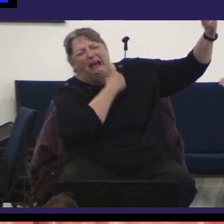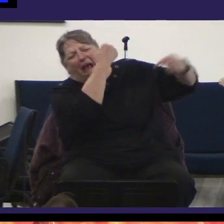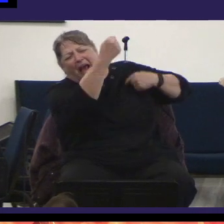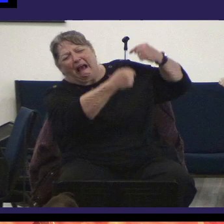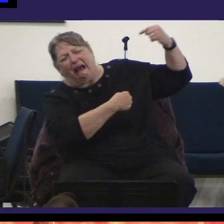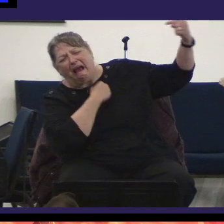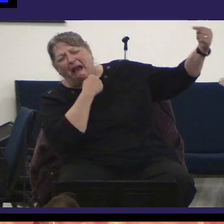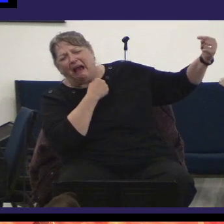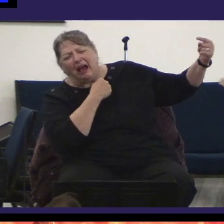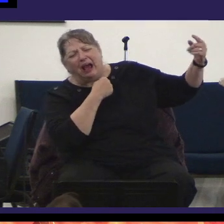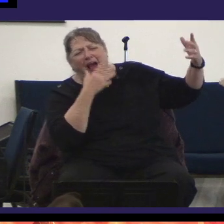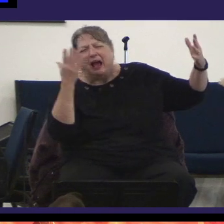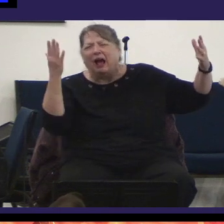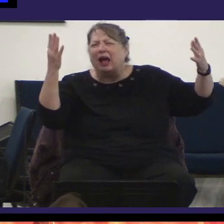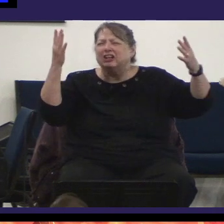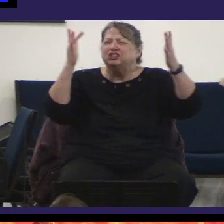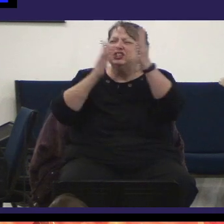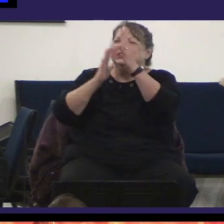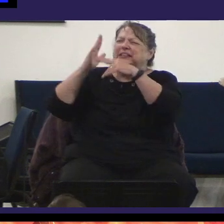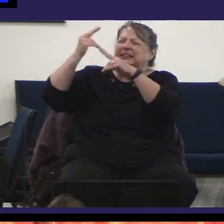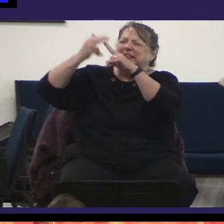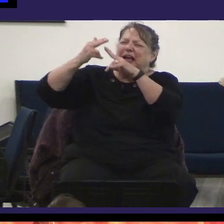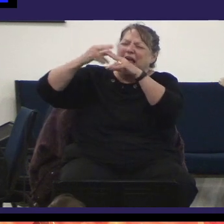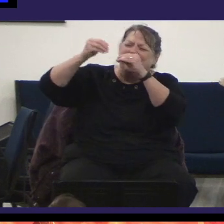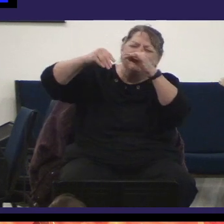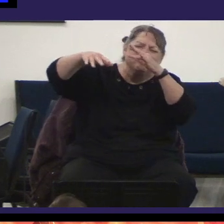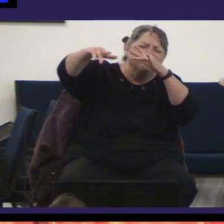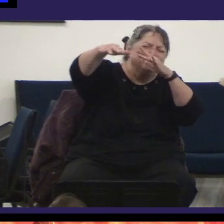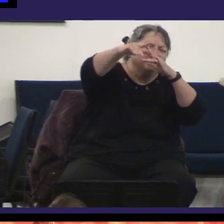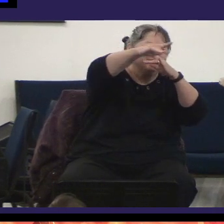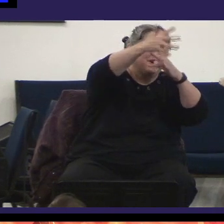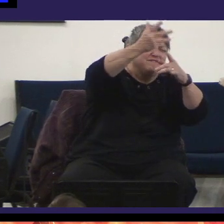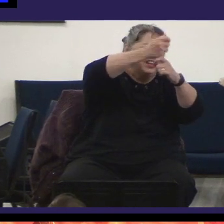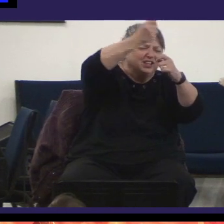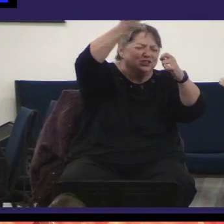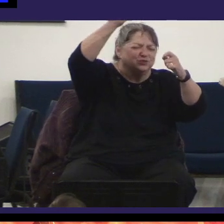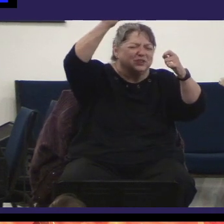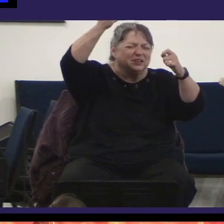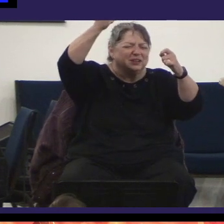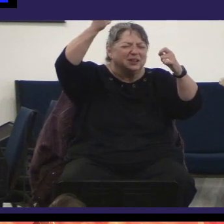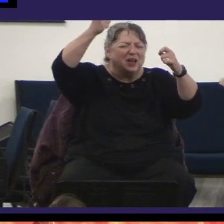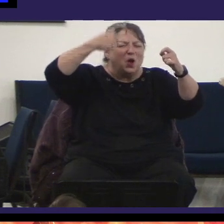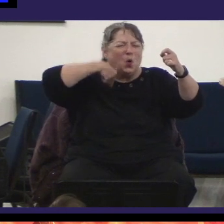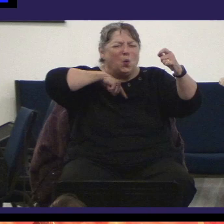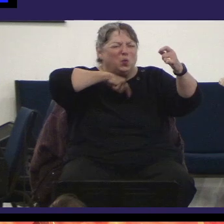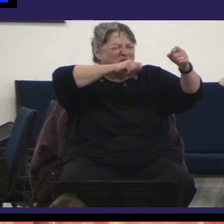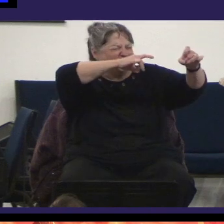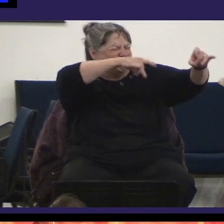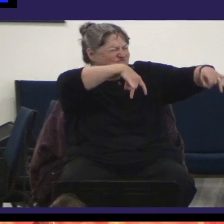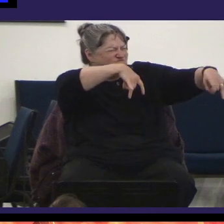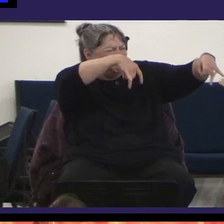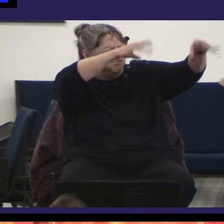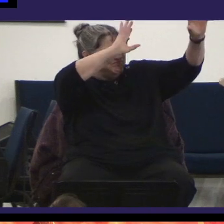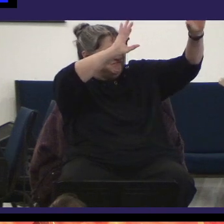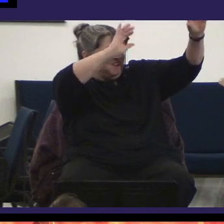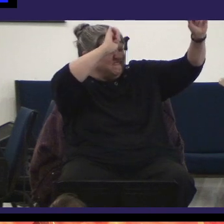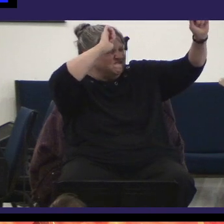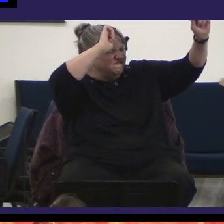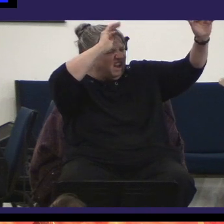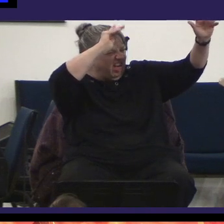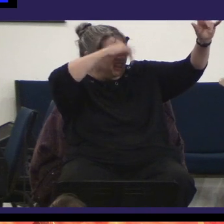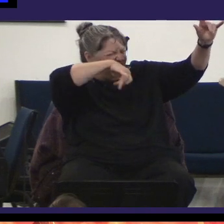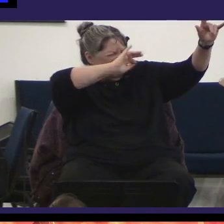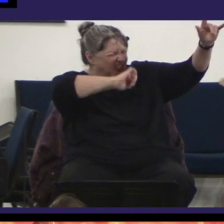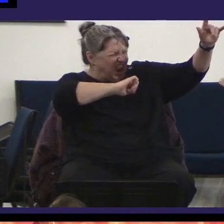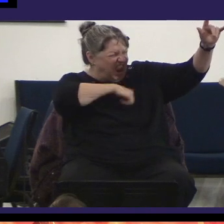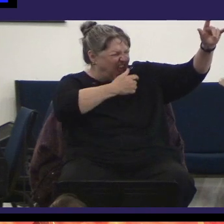I pray in Jesus' name for victory to come. We rebuke the father of lies who causes us to think that